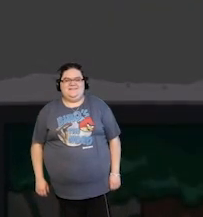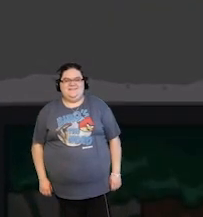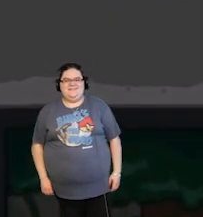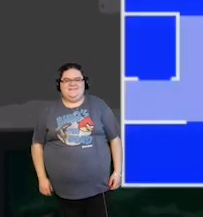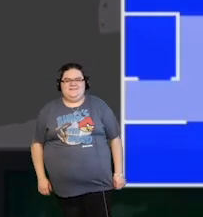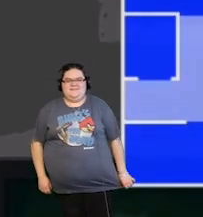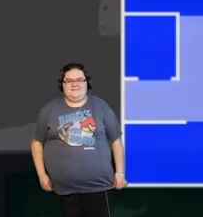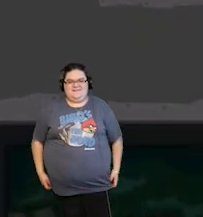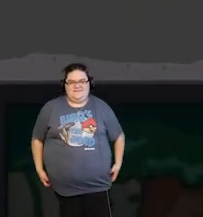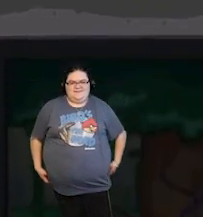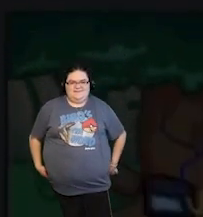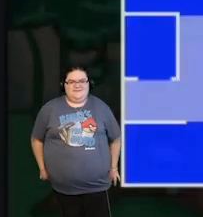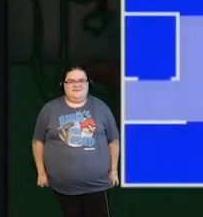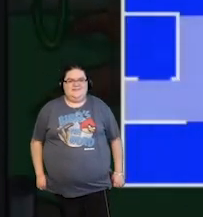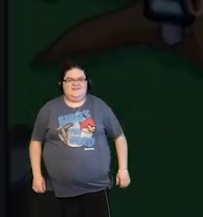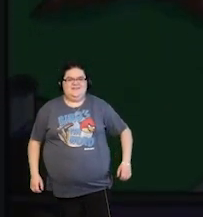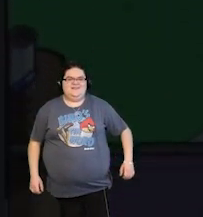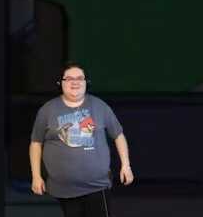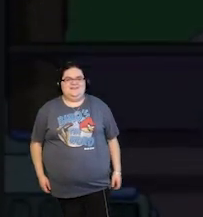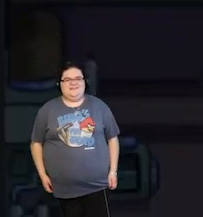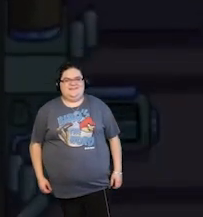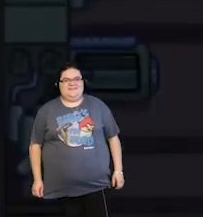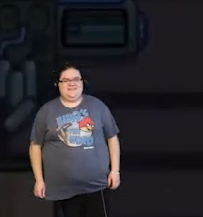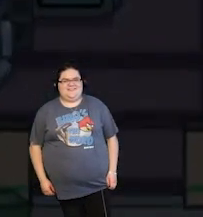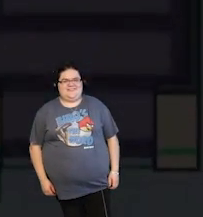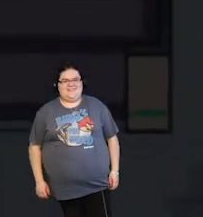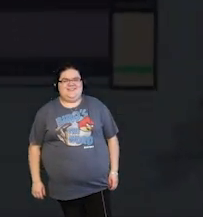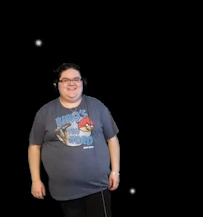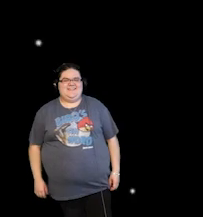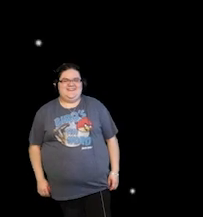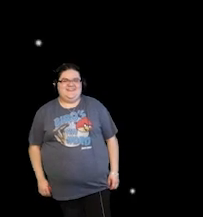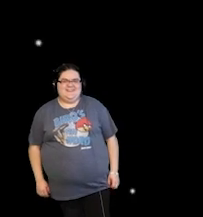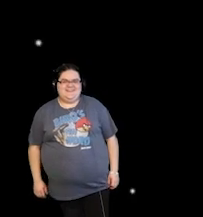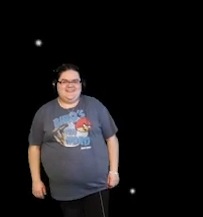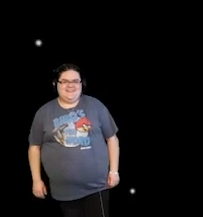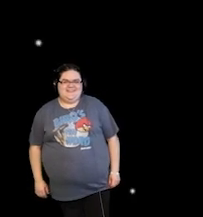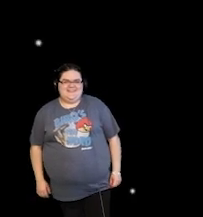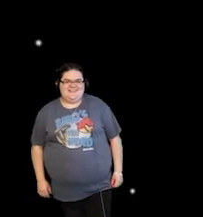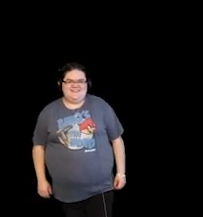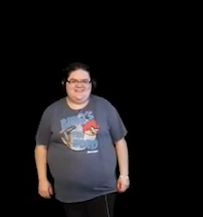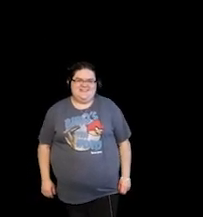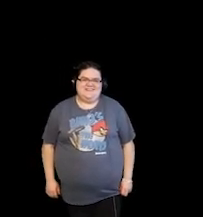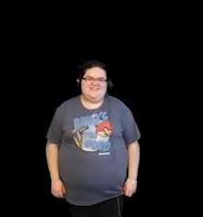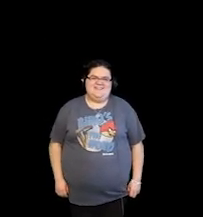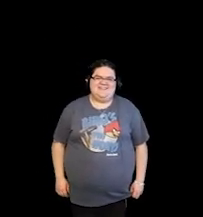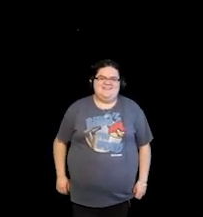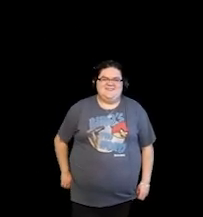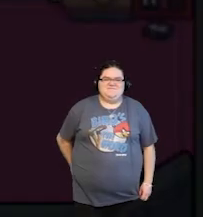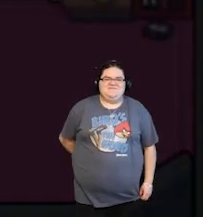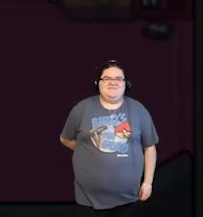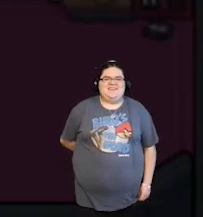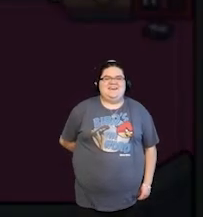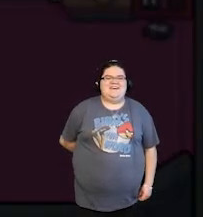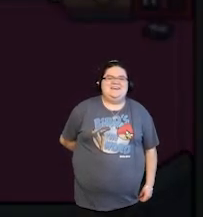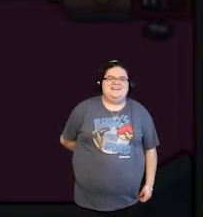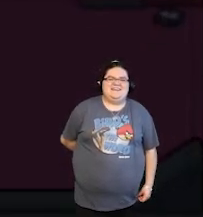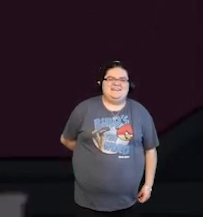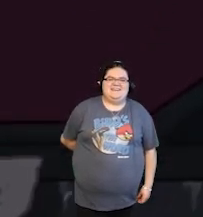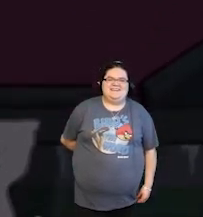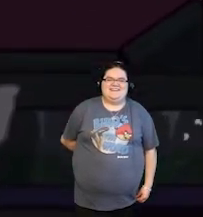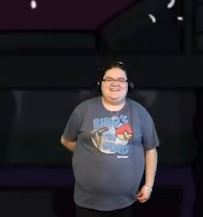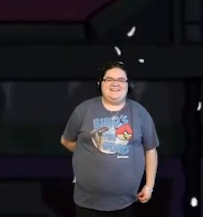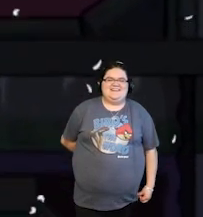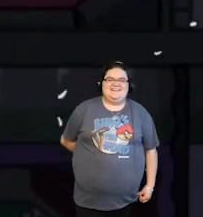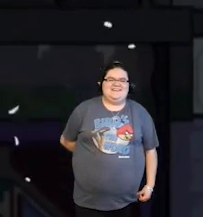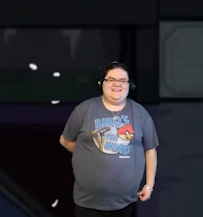Hey, Ladin's still alive. He's trying to like earn Ladin's trust. I'm sticking with the beam. I know it wasn't the beam. I'm gonna frame Vic